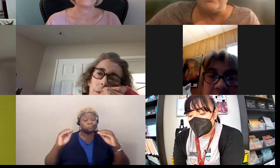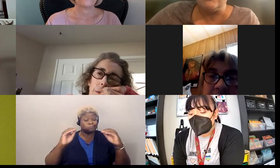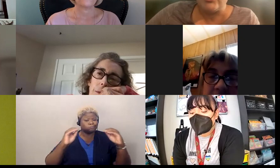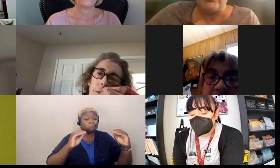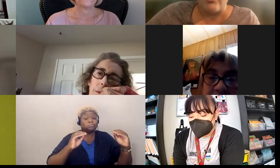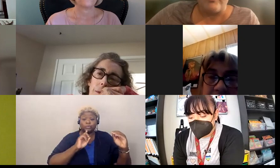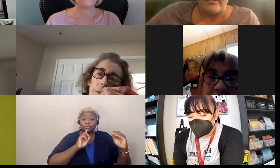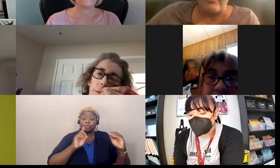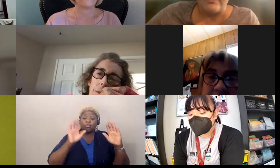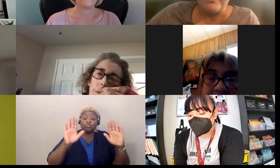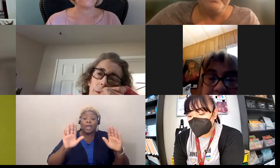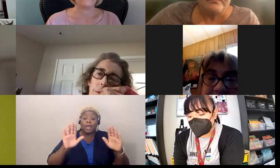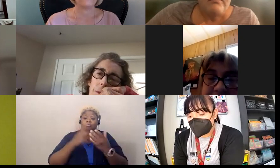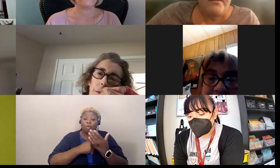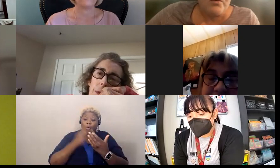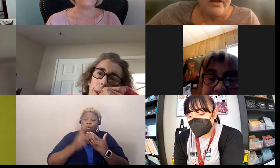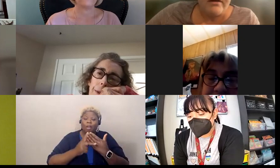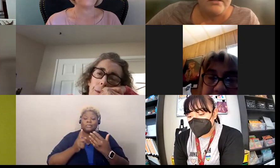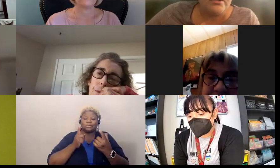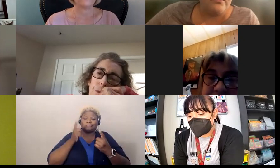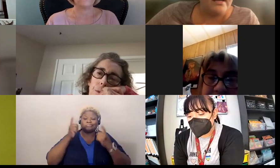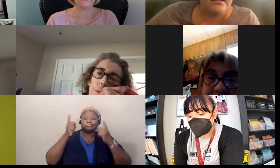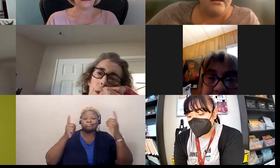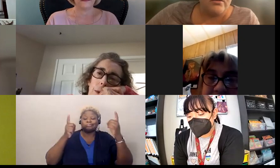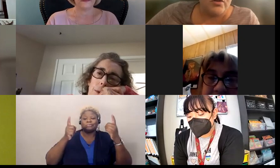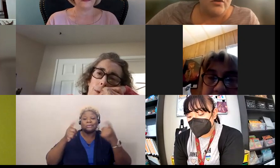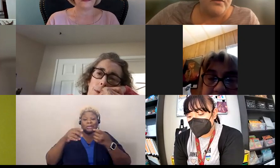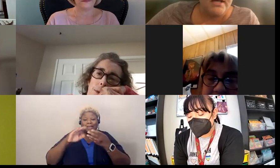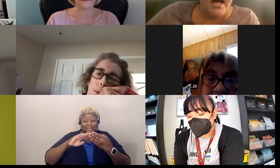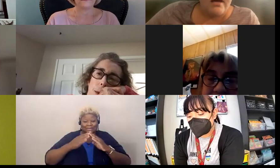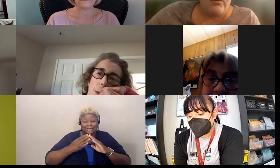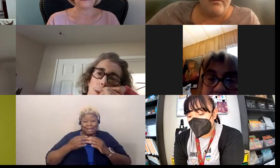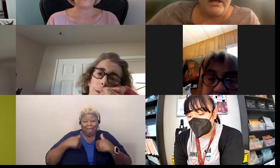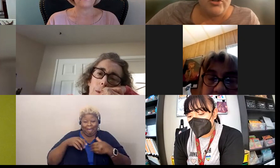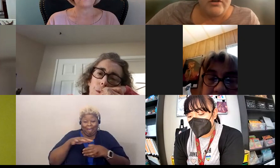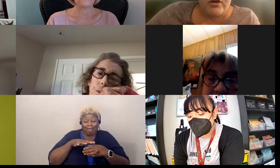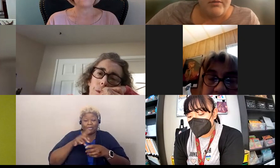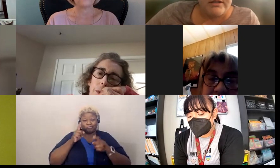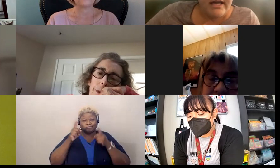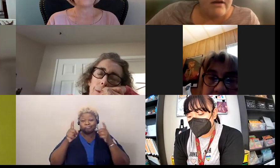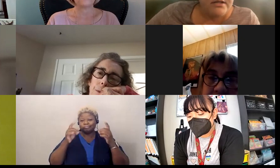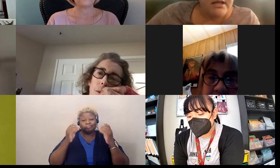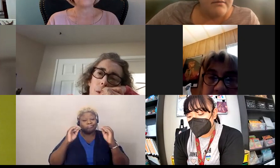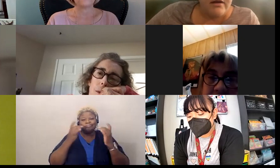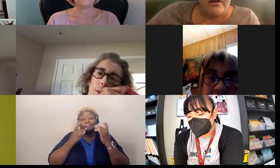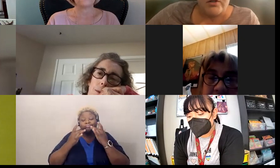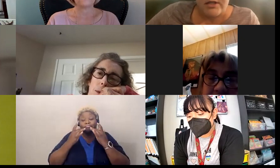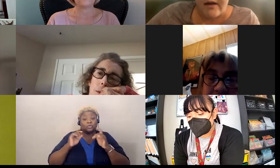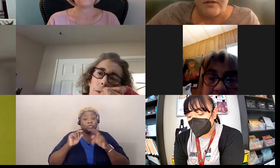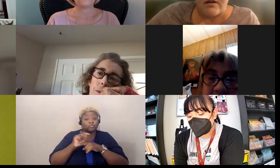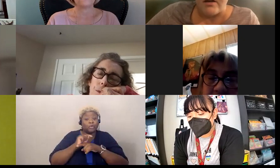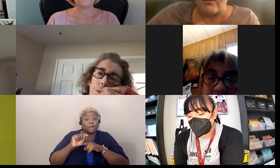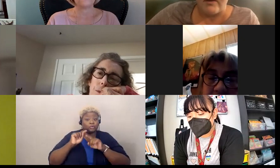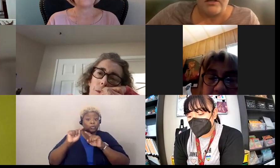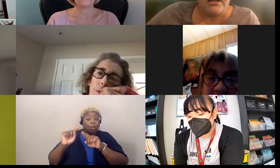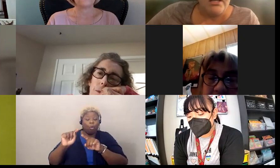programs, especially in the urban areas. The rural areas are still vastly underserved. And while many trainers are able to get out to them, they're